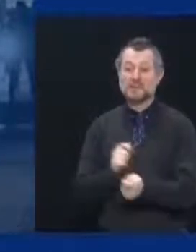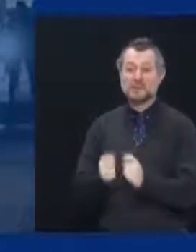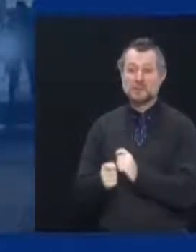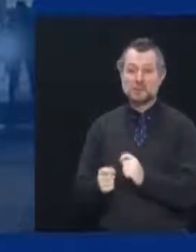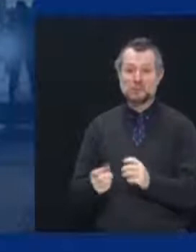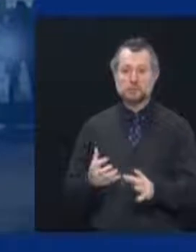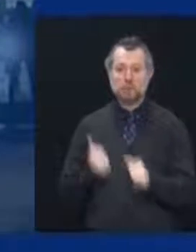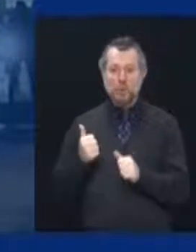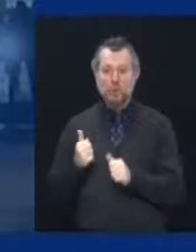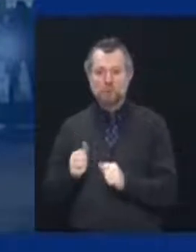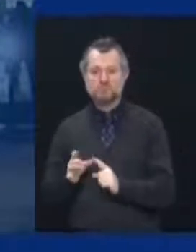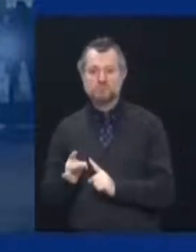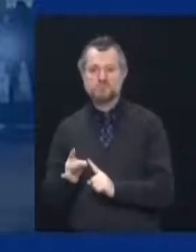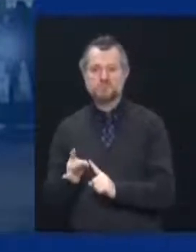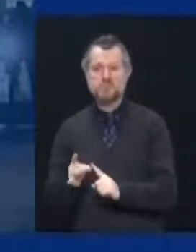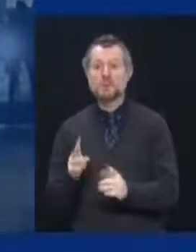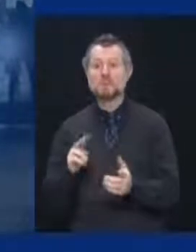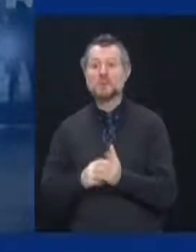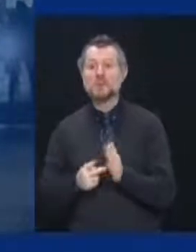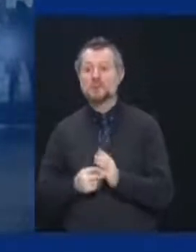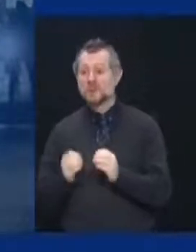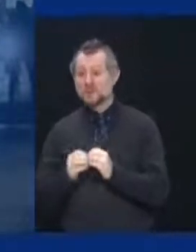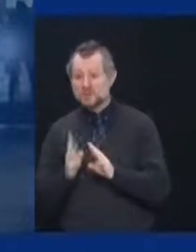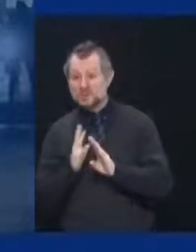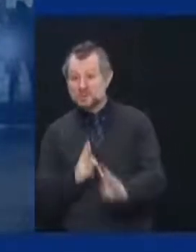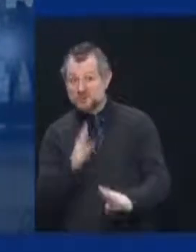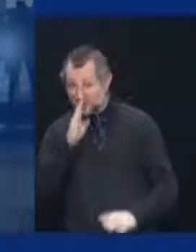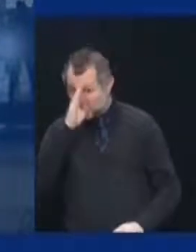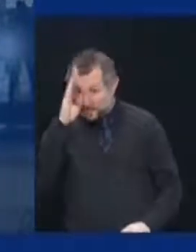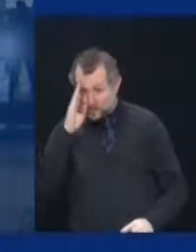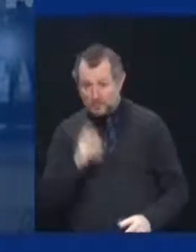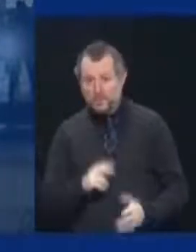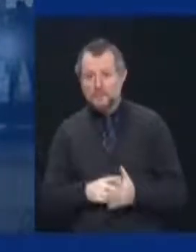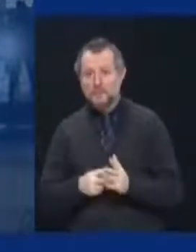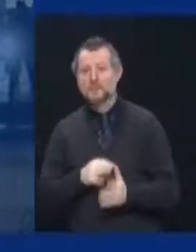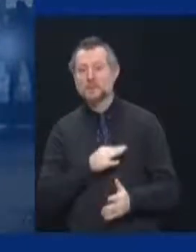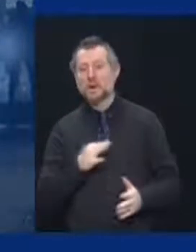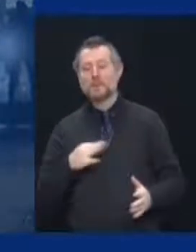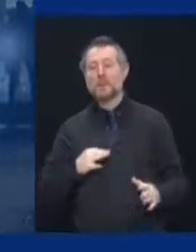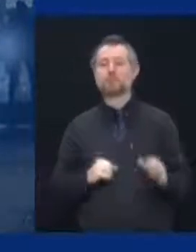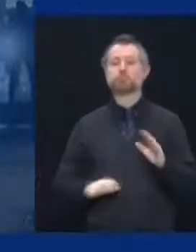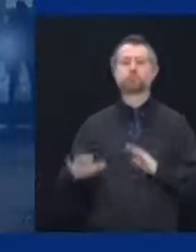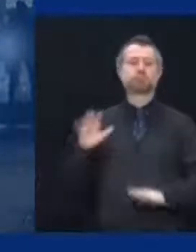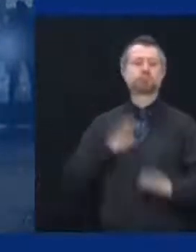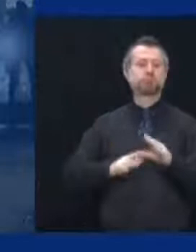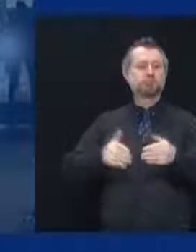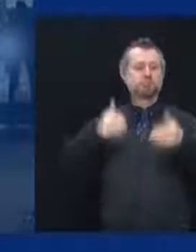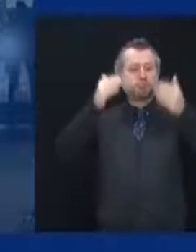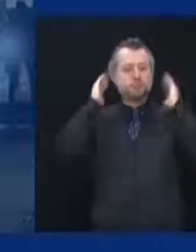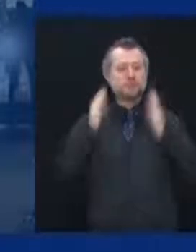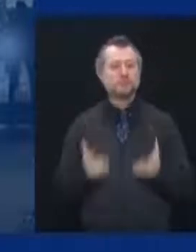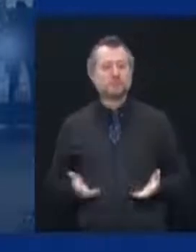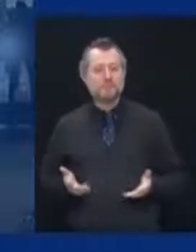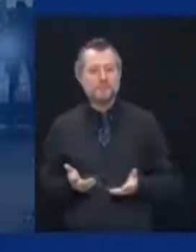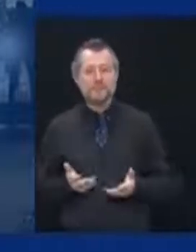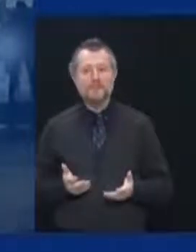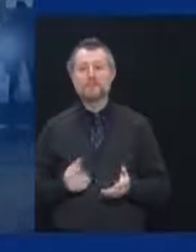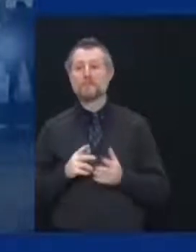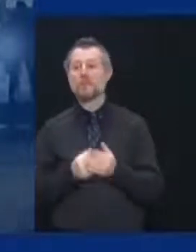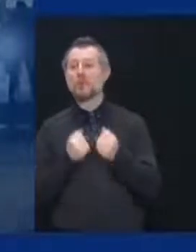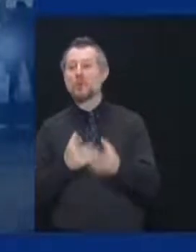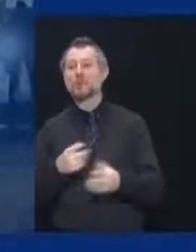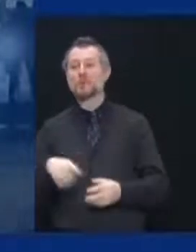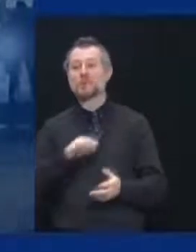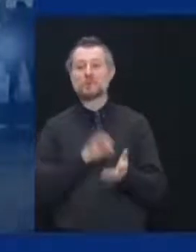more people in the hospital, stresses staff more. UK variant can make more nurses and doctors